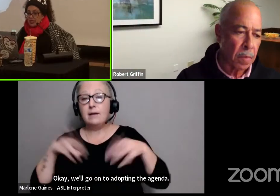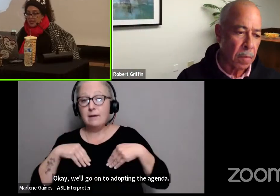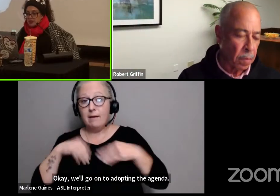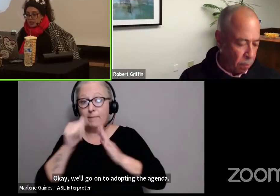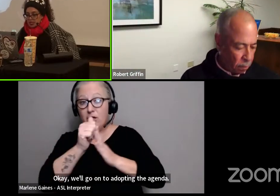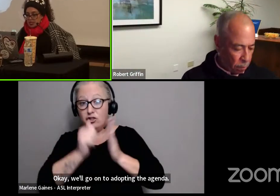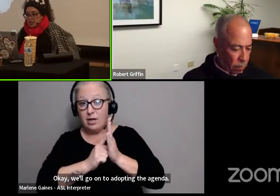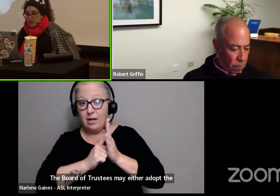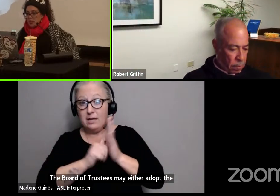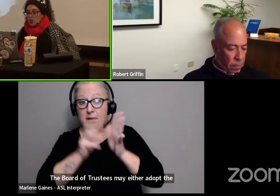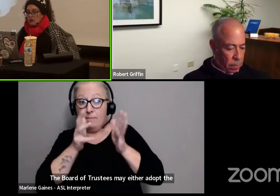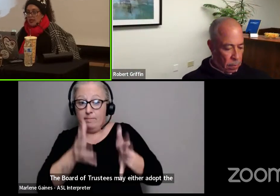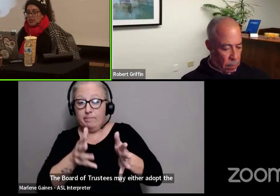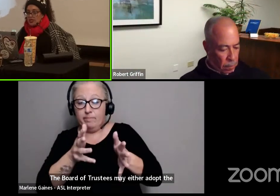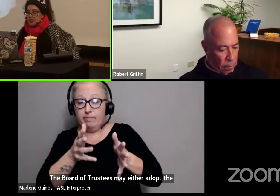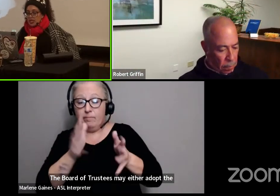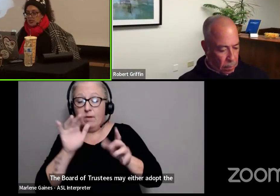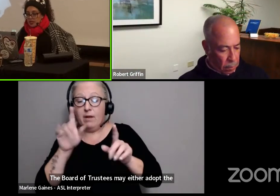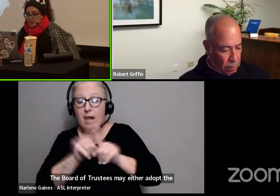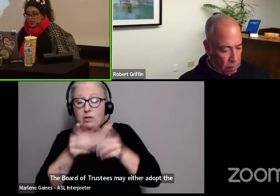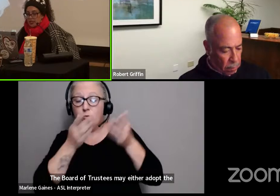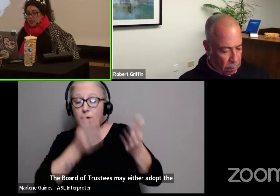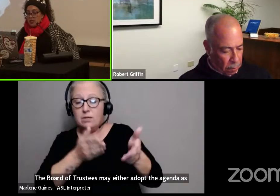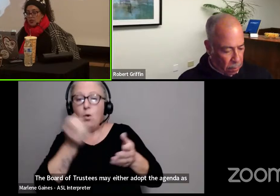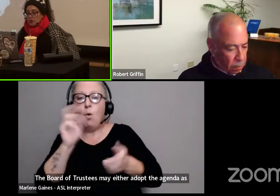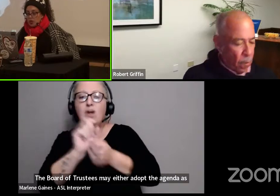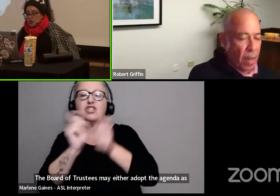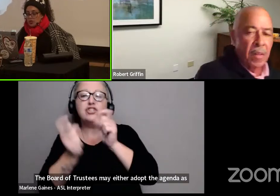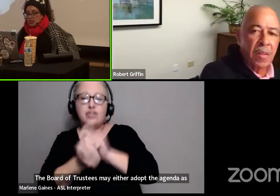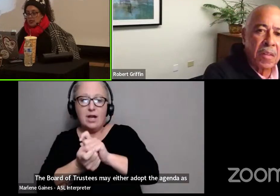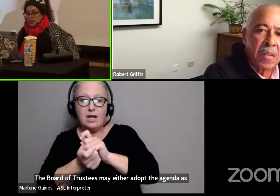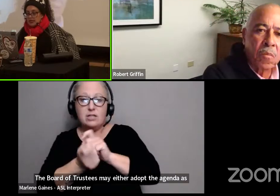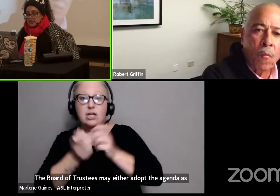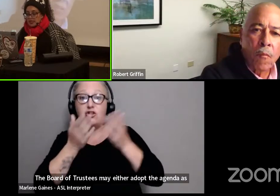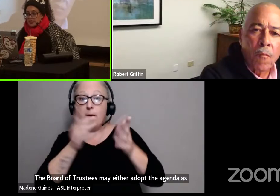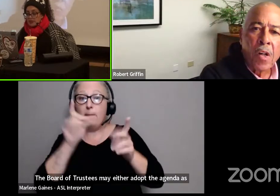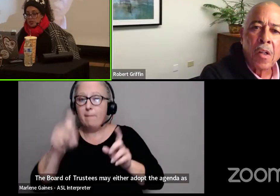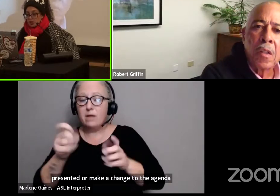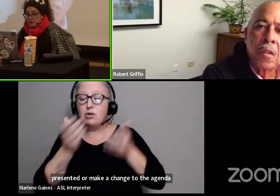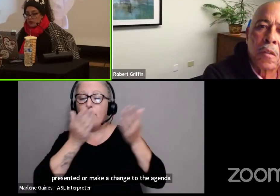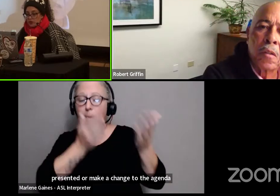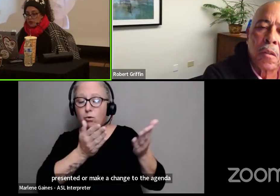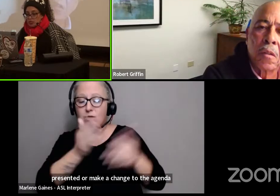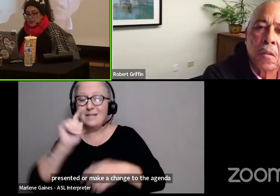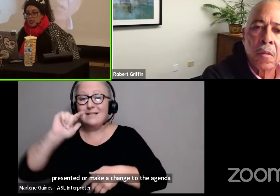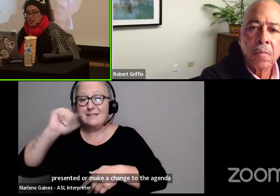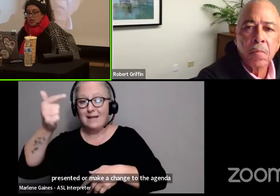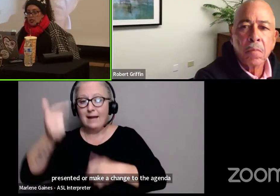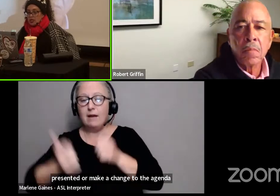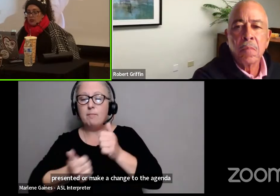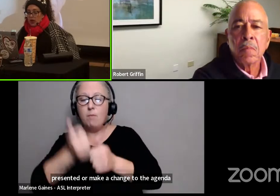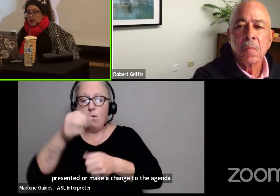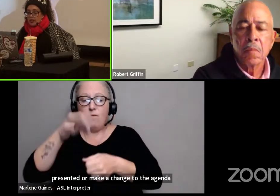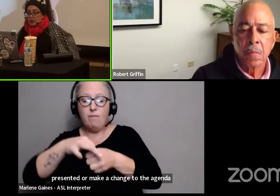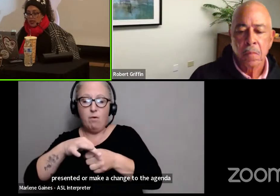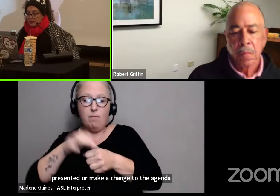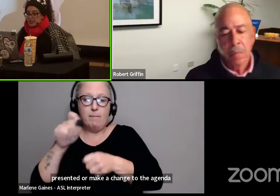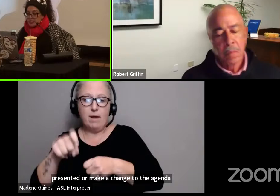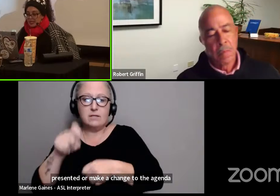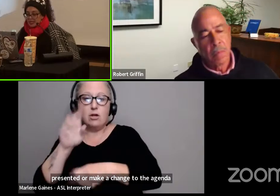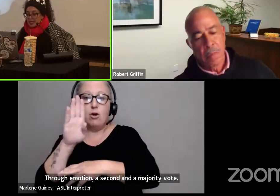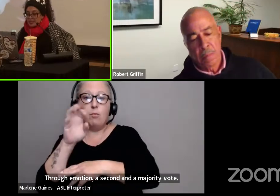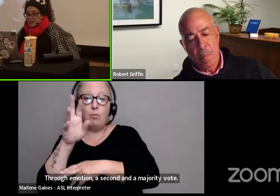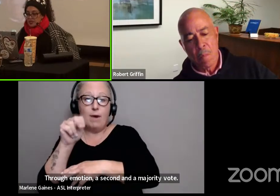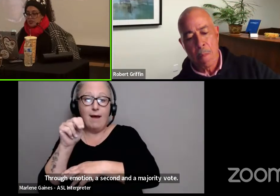agenda as presented or make a change to the agenda through a motion, a second, and a majority vote. The Brown Act